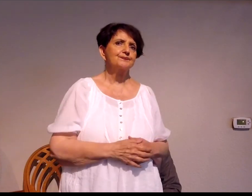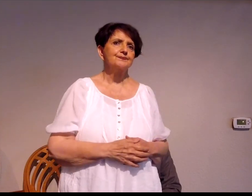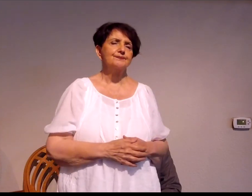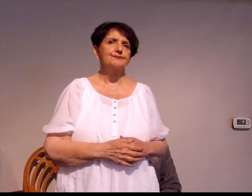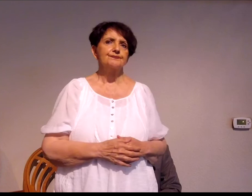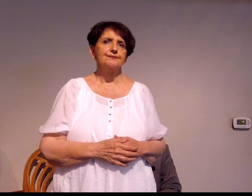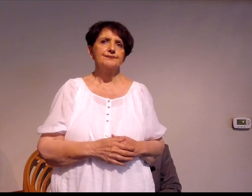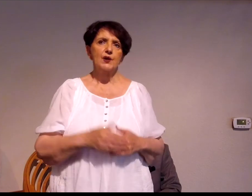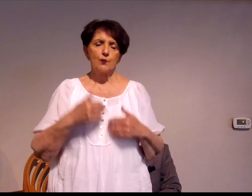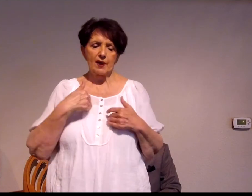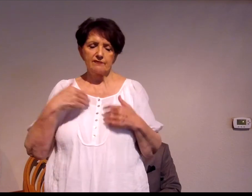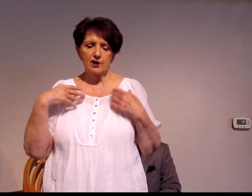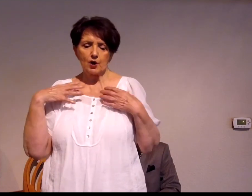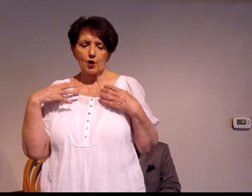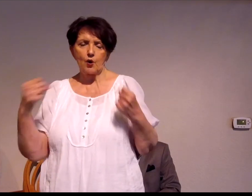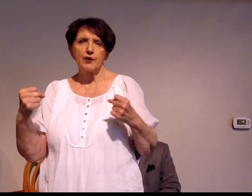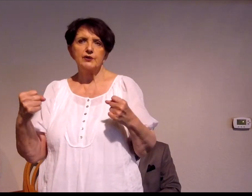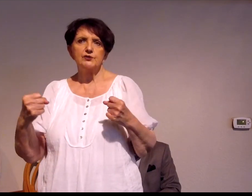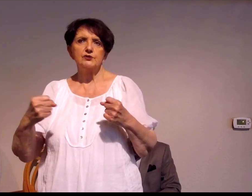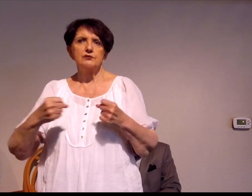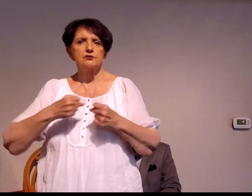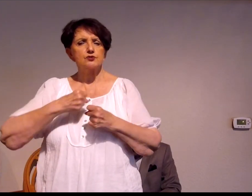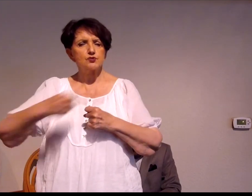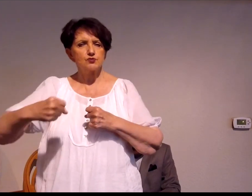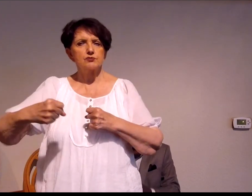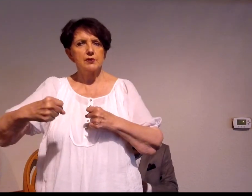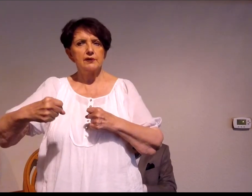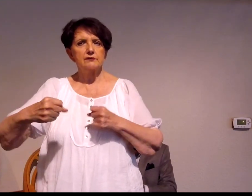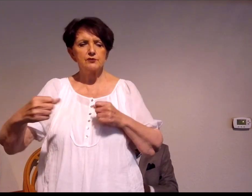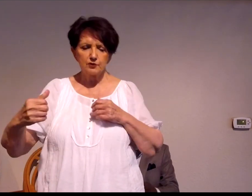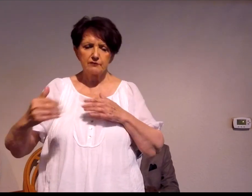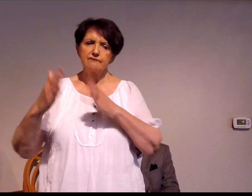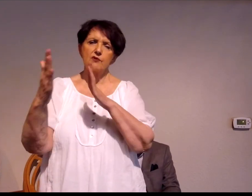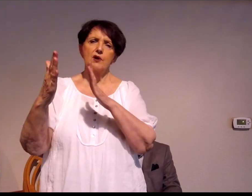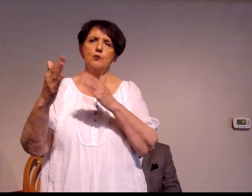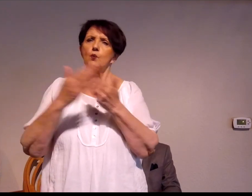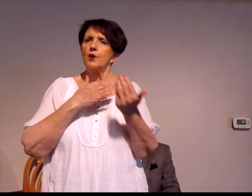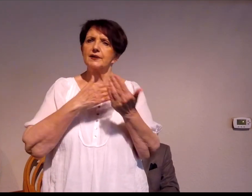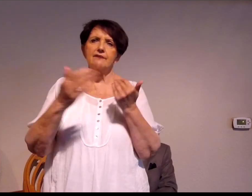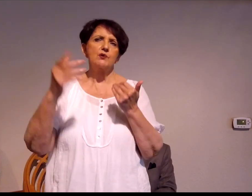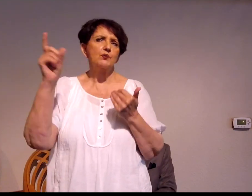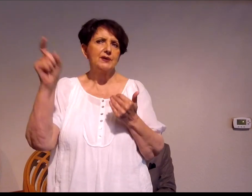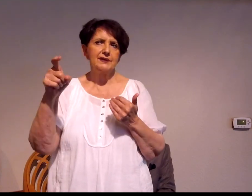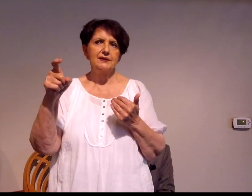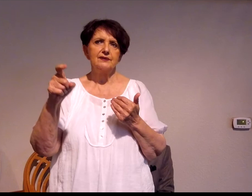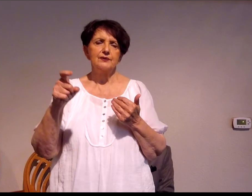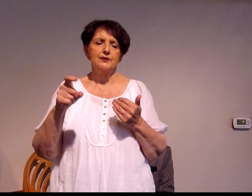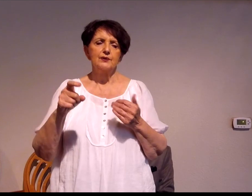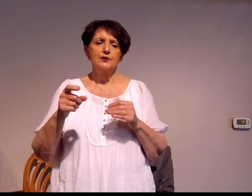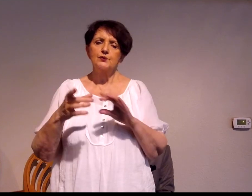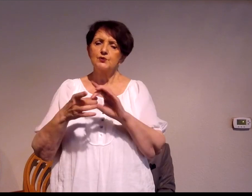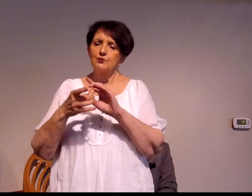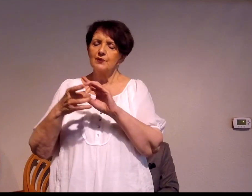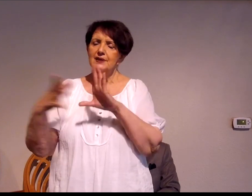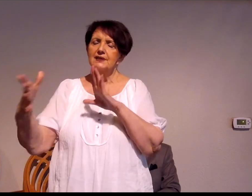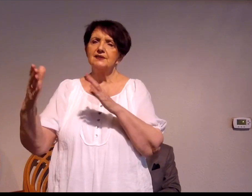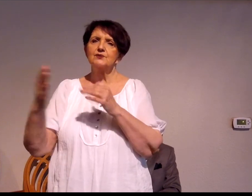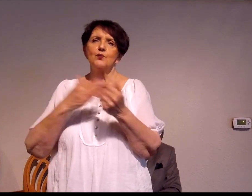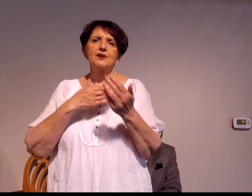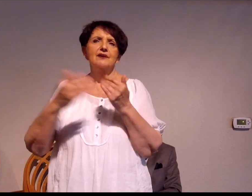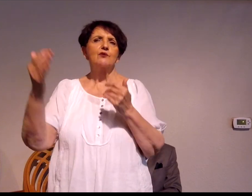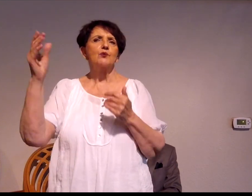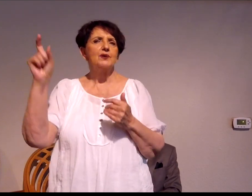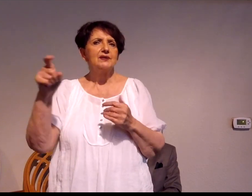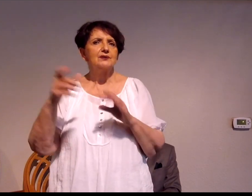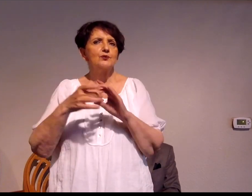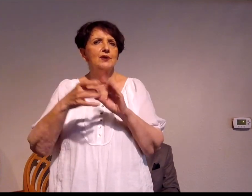That we have the courage and the strength to confront what needs to be confronted, to release what needs to be released.